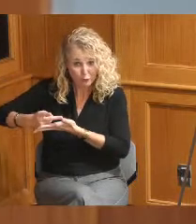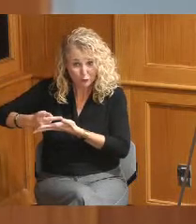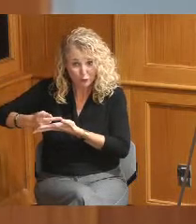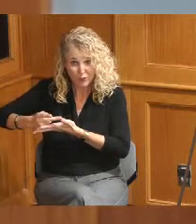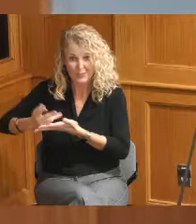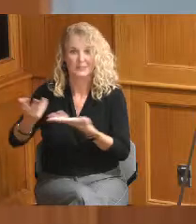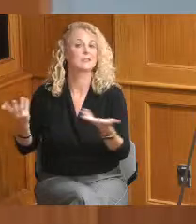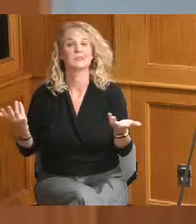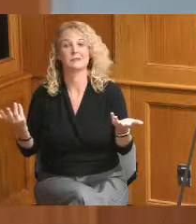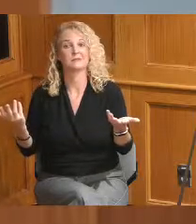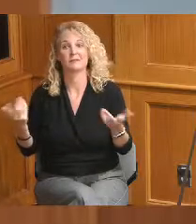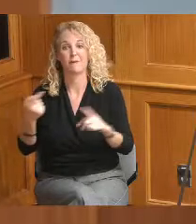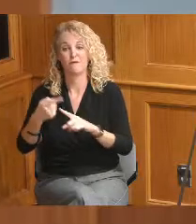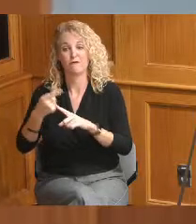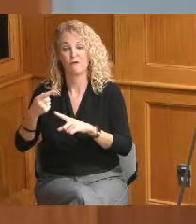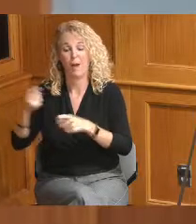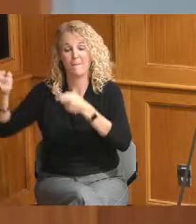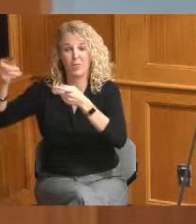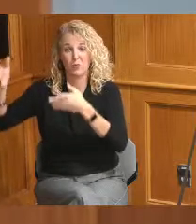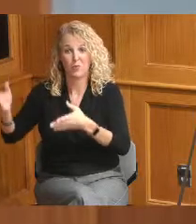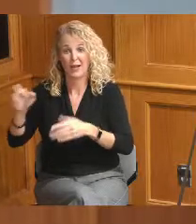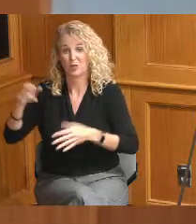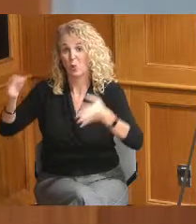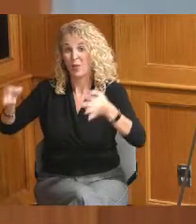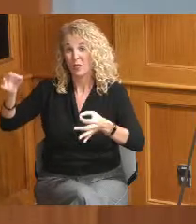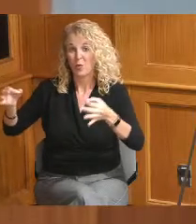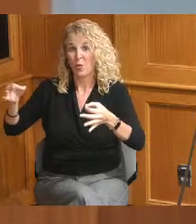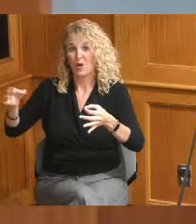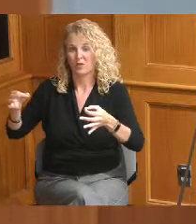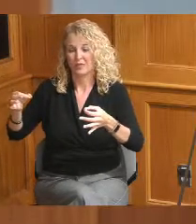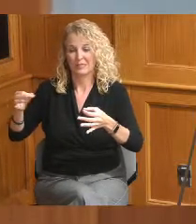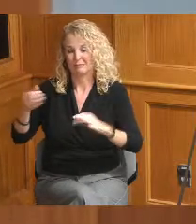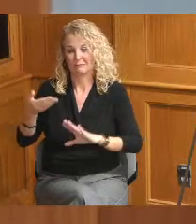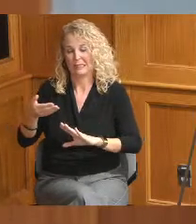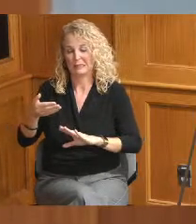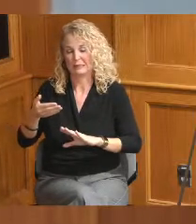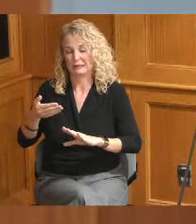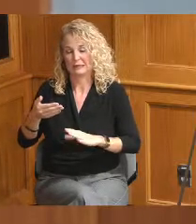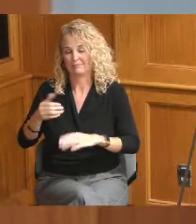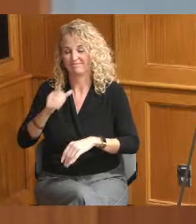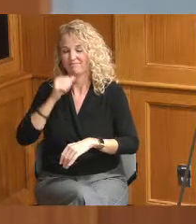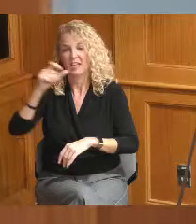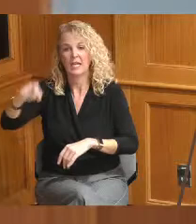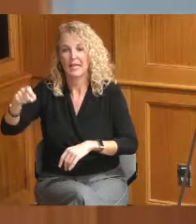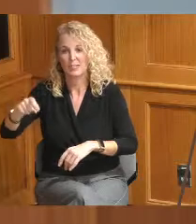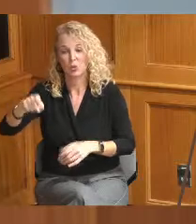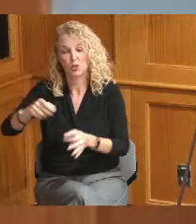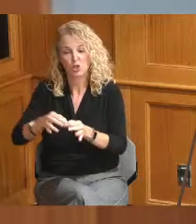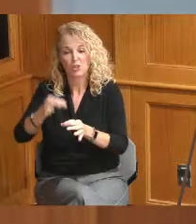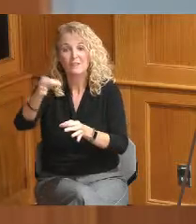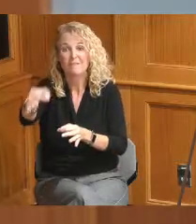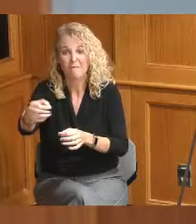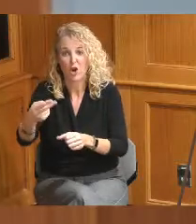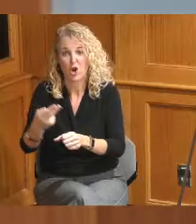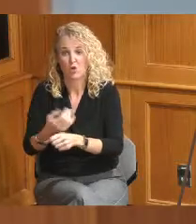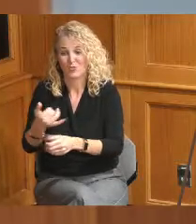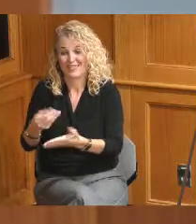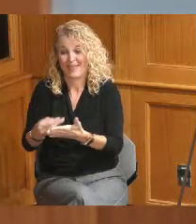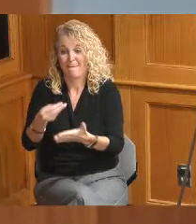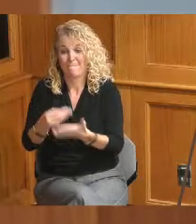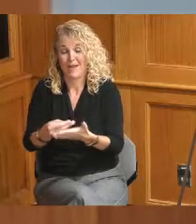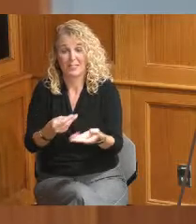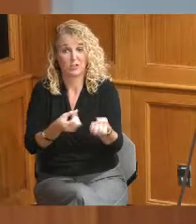approved by the regulators or the courts is premature. We should defer that, use that to